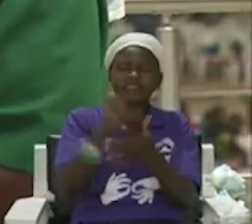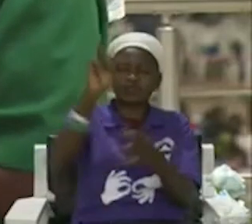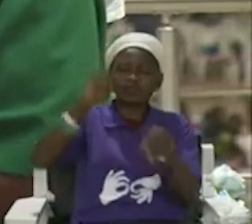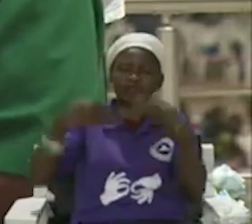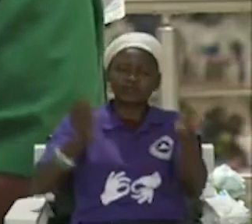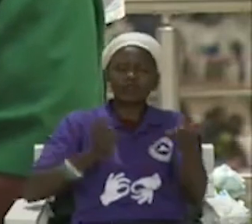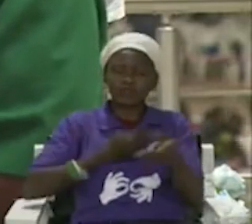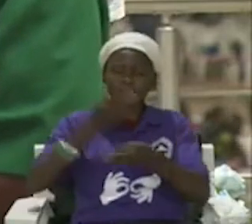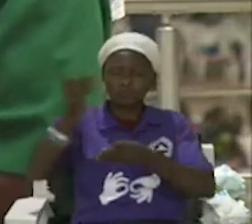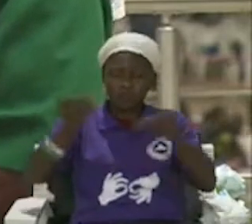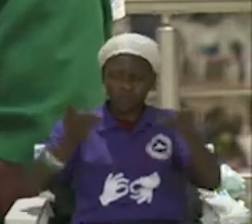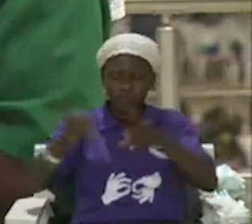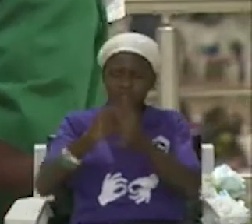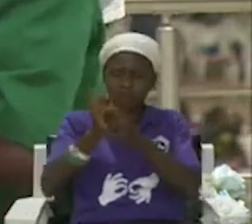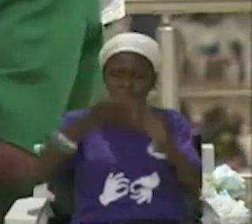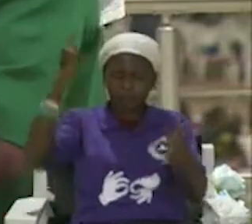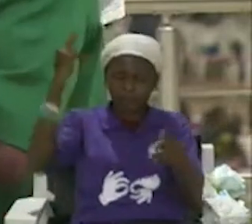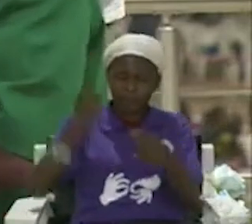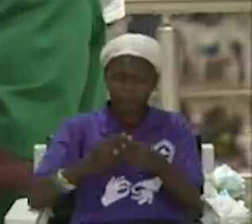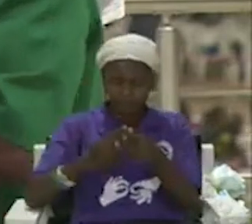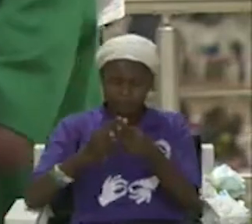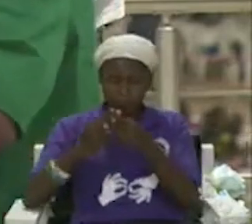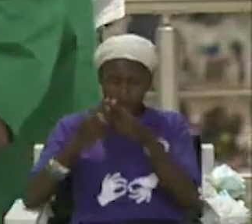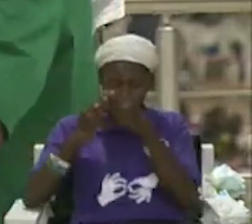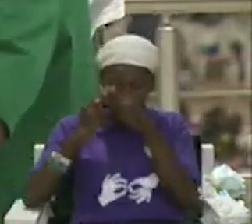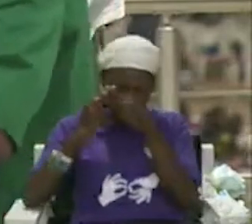us dominion.